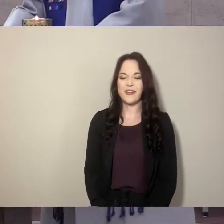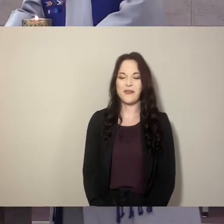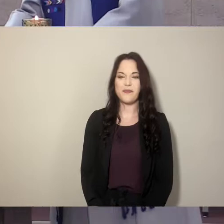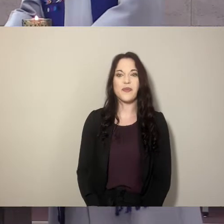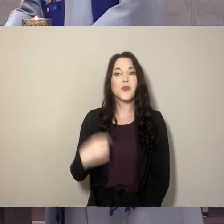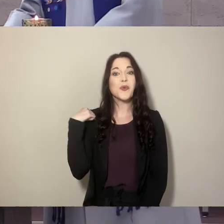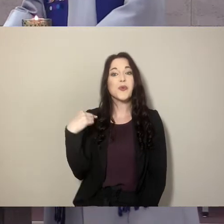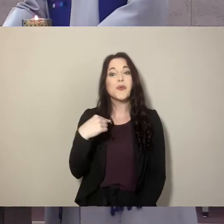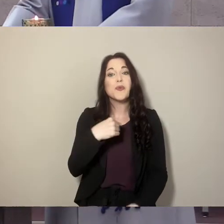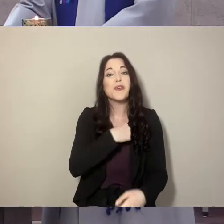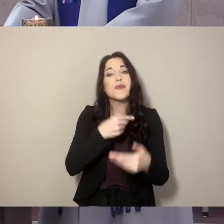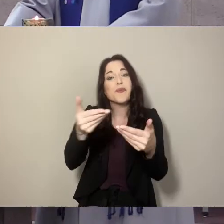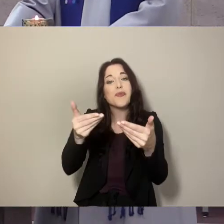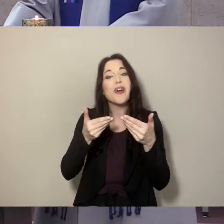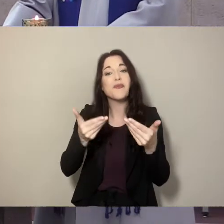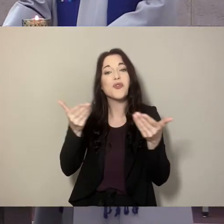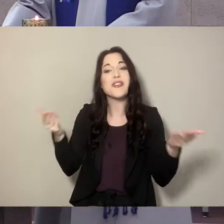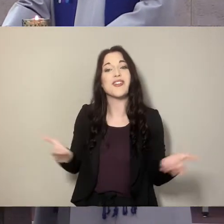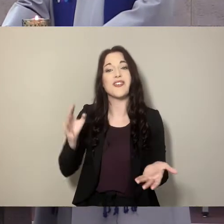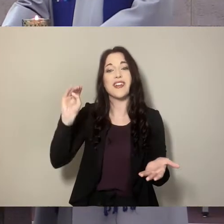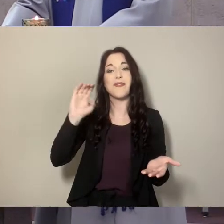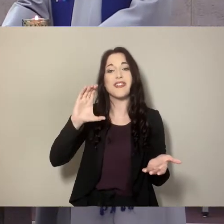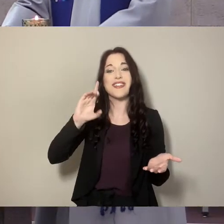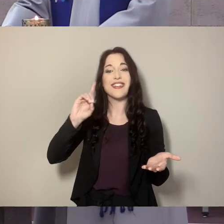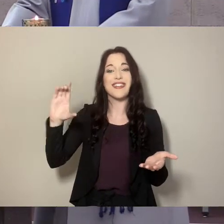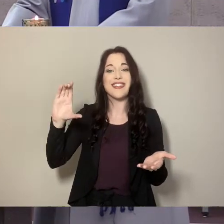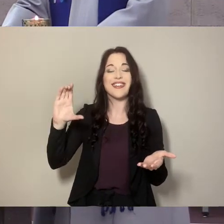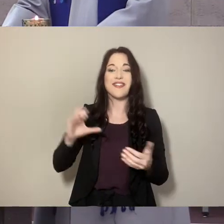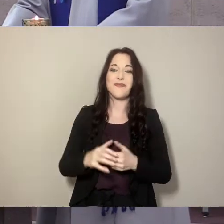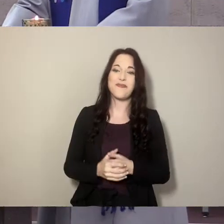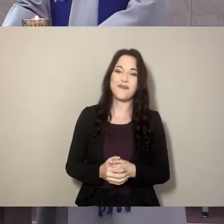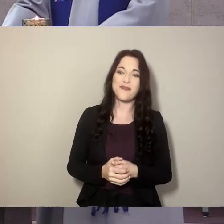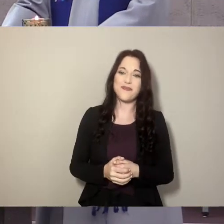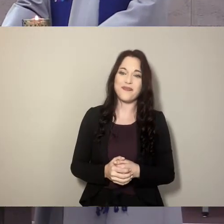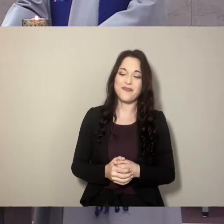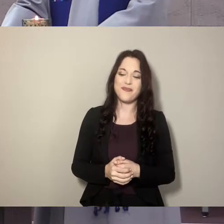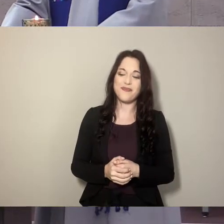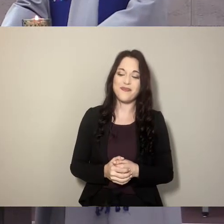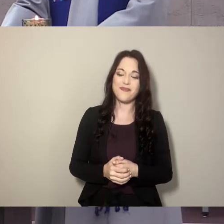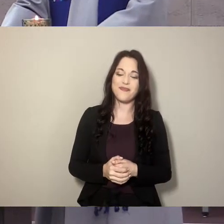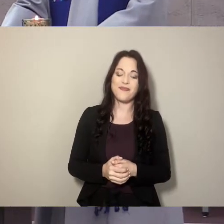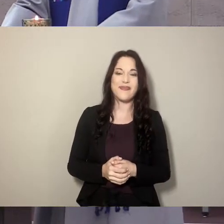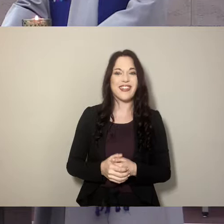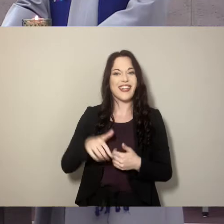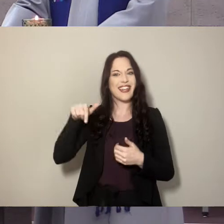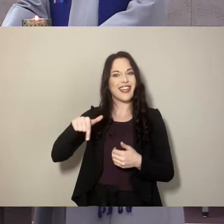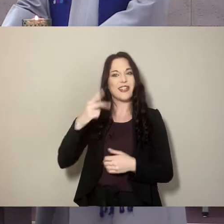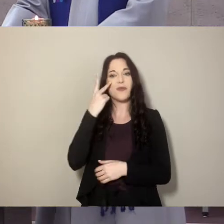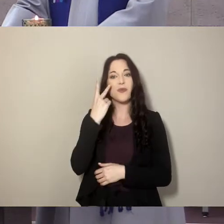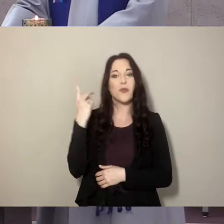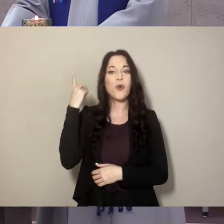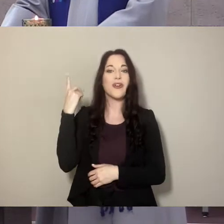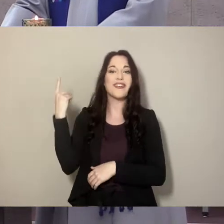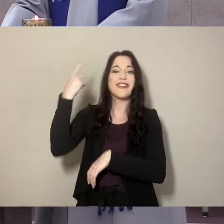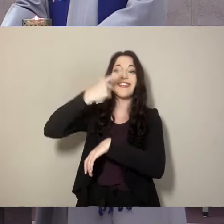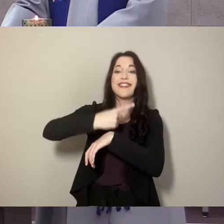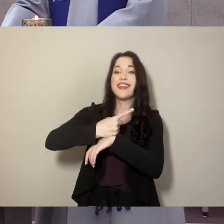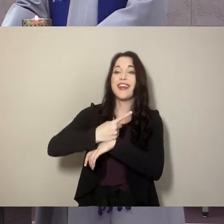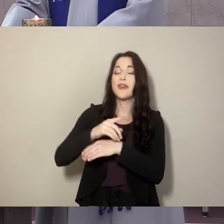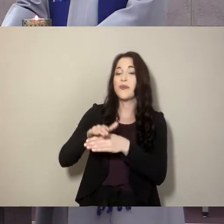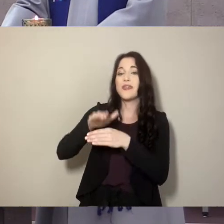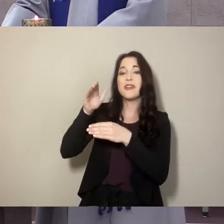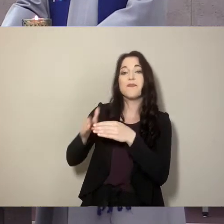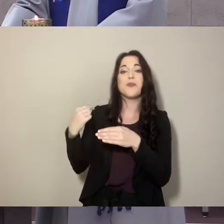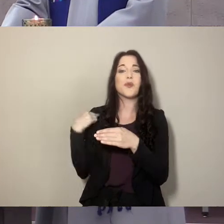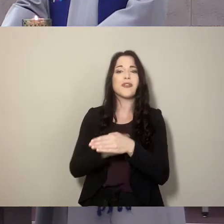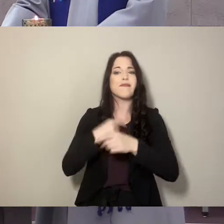We welcome you today to the Metropolitan Community Church of Washington, D.C. on this Memorial Day weekend. We